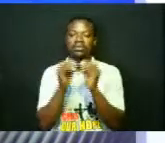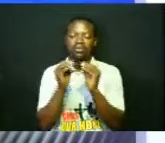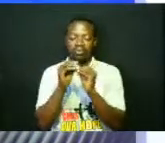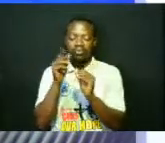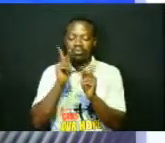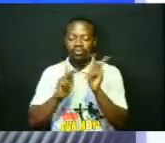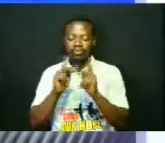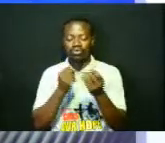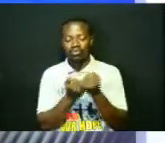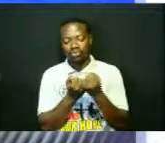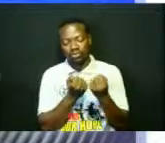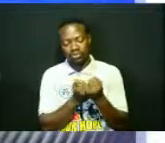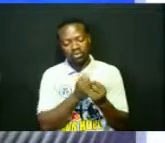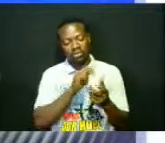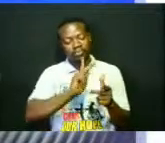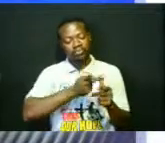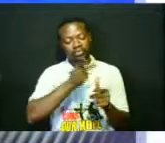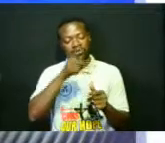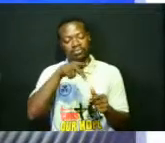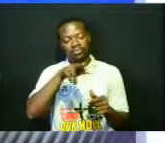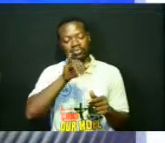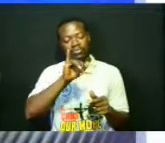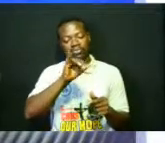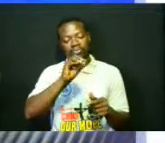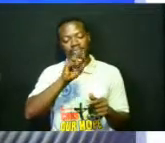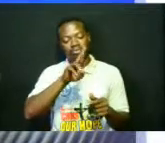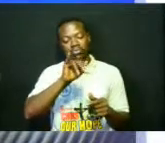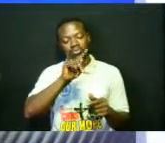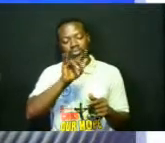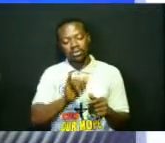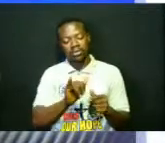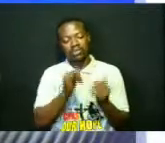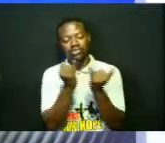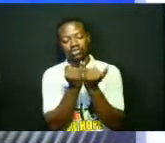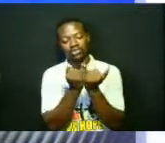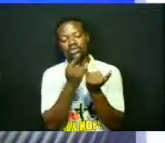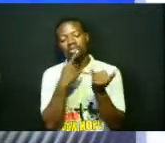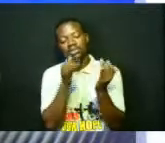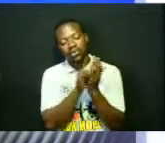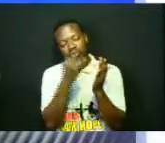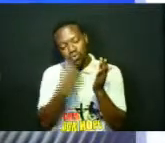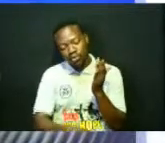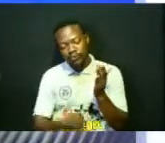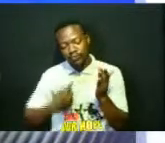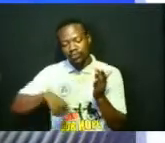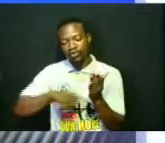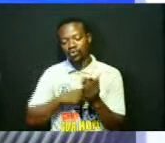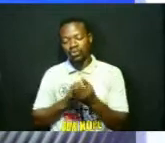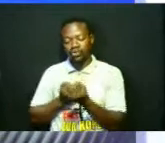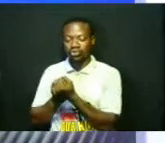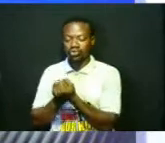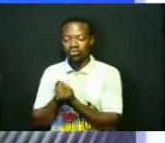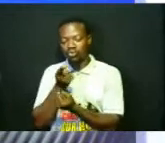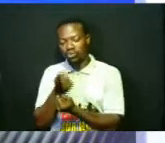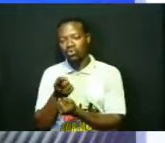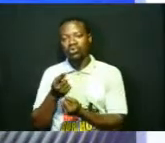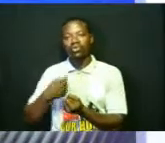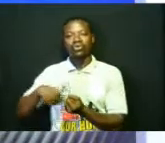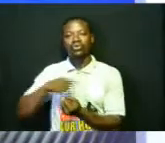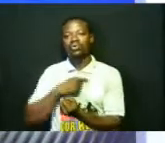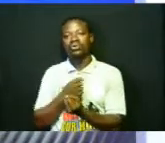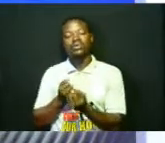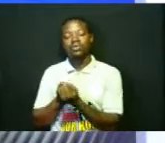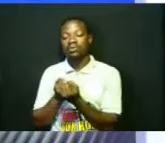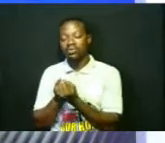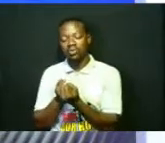our sponsors, Priority Insurance. Priority Insurance is saying that we are on your side. We are your very,